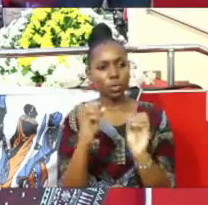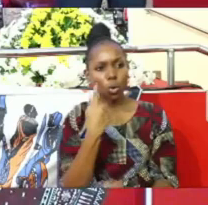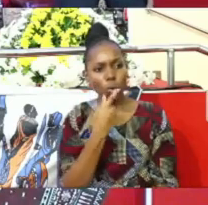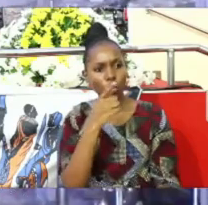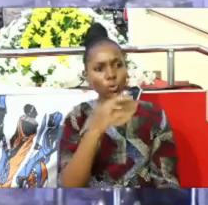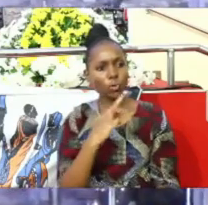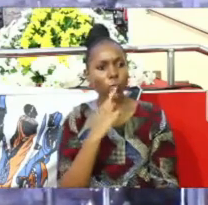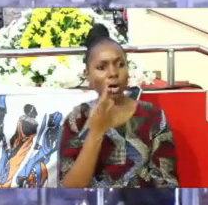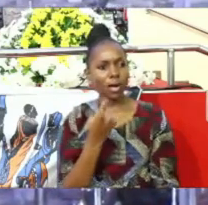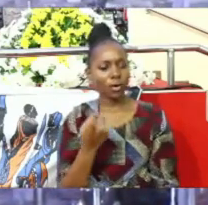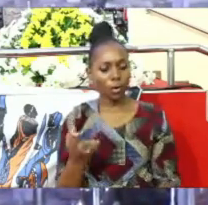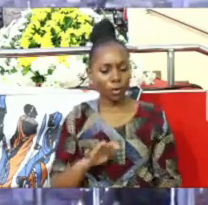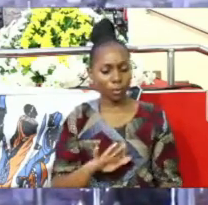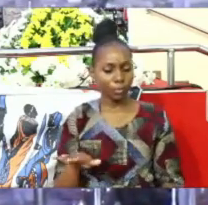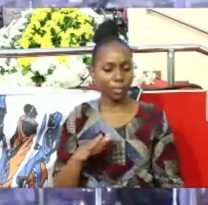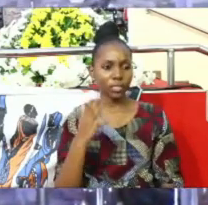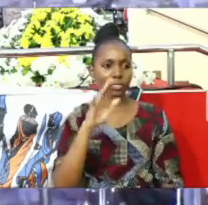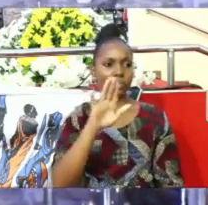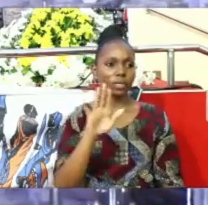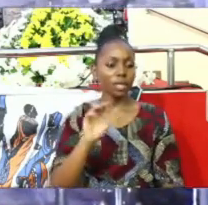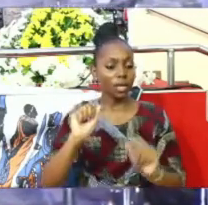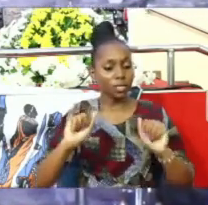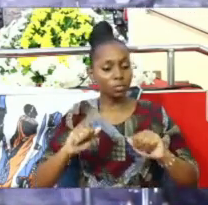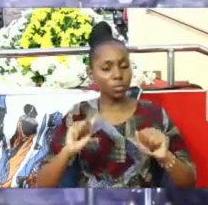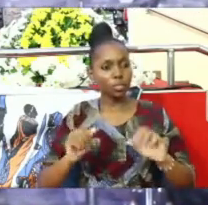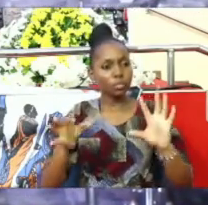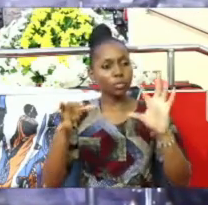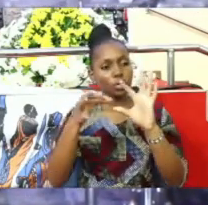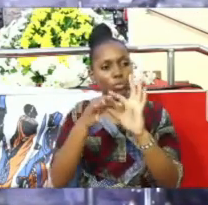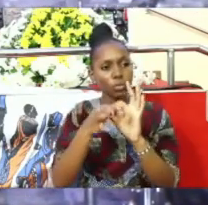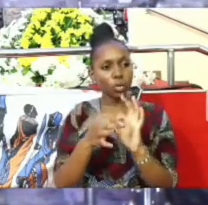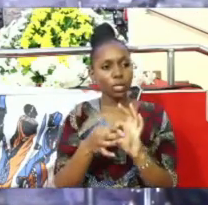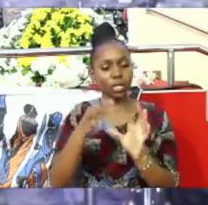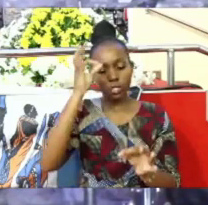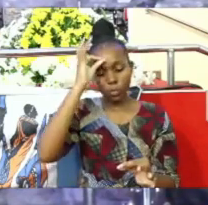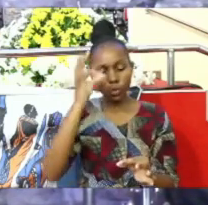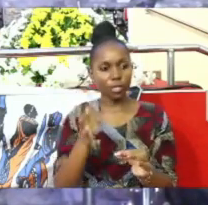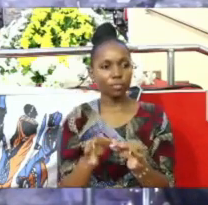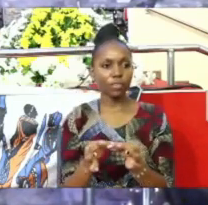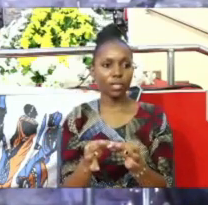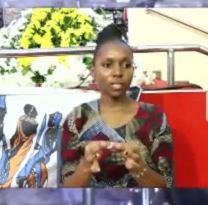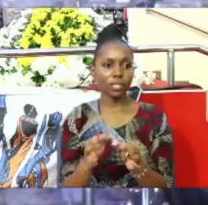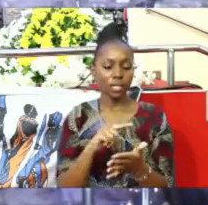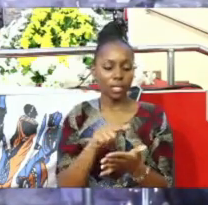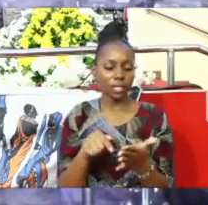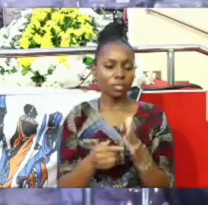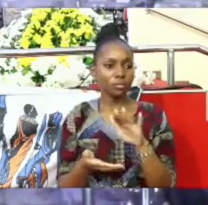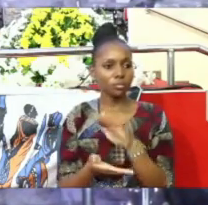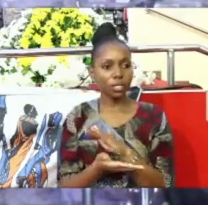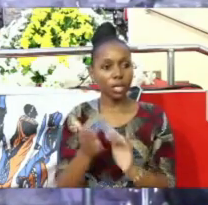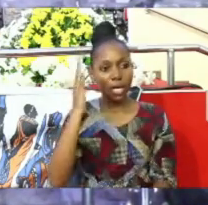uko wapi. You can connect with that faith I'm talking about this morning. Unaweza unganishwa na hiyo imani asubuhi ya leo. And know this. Na ujue